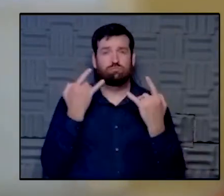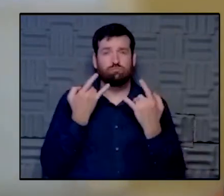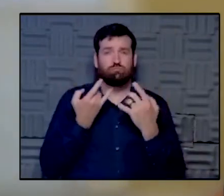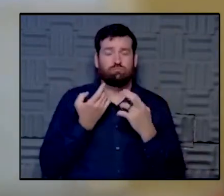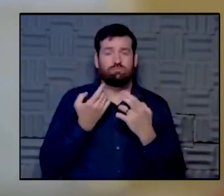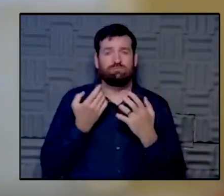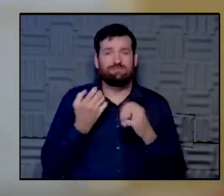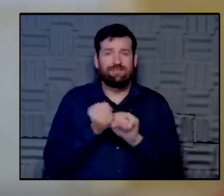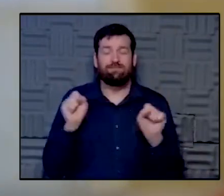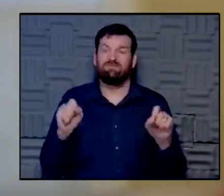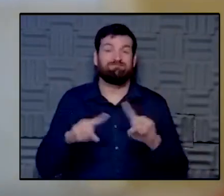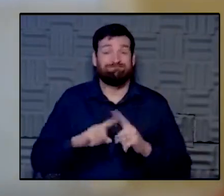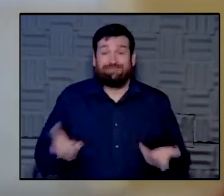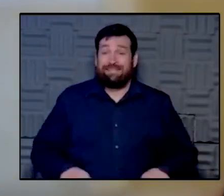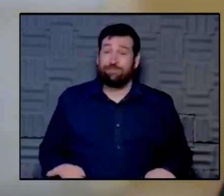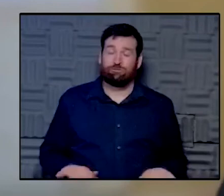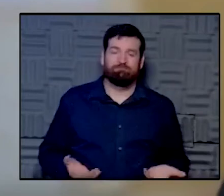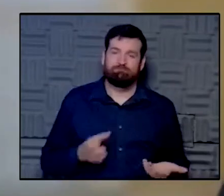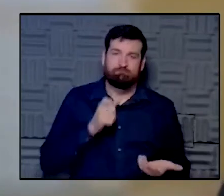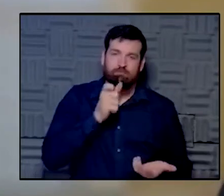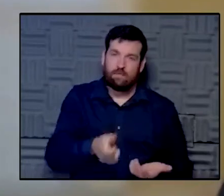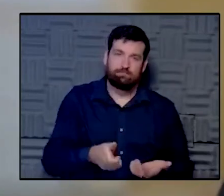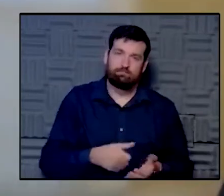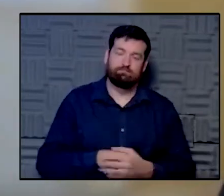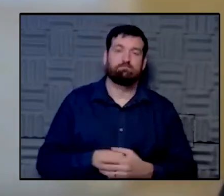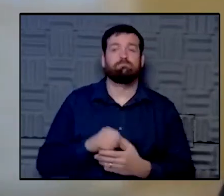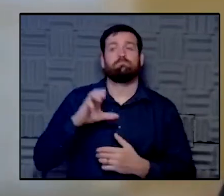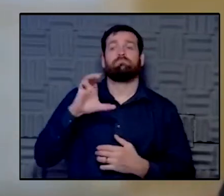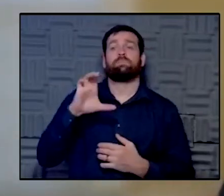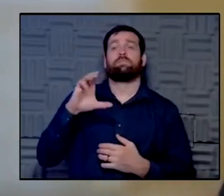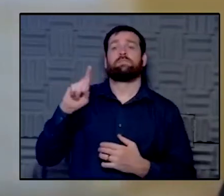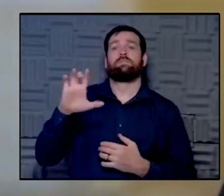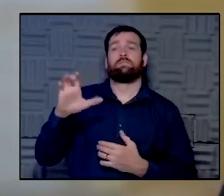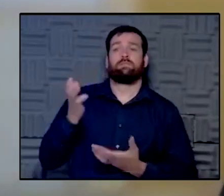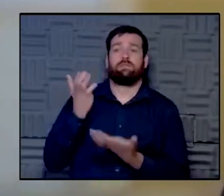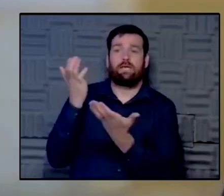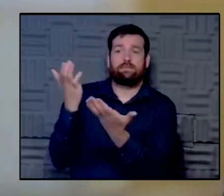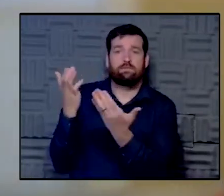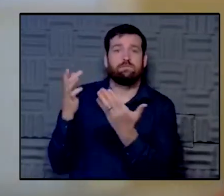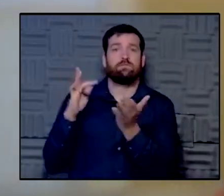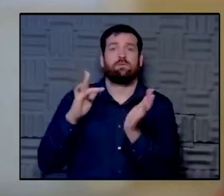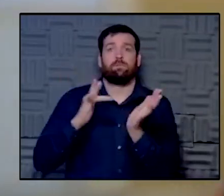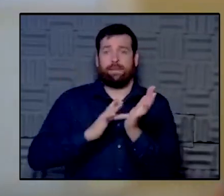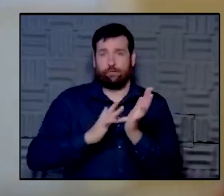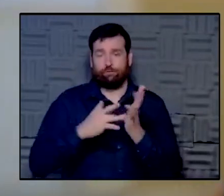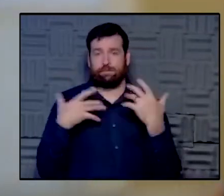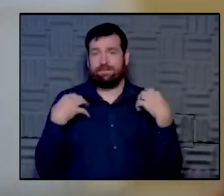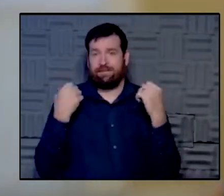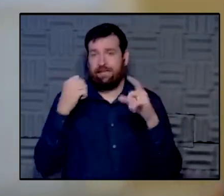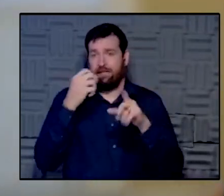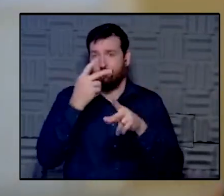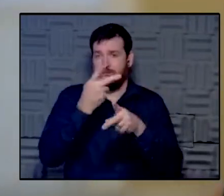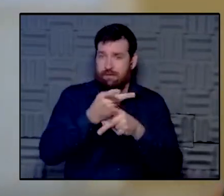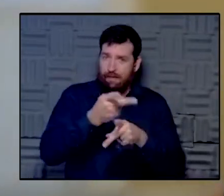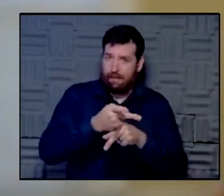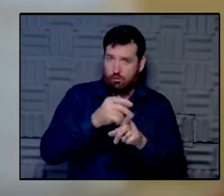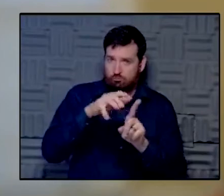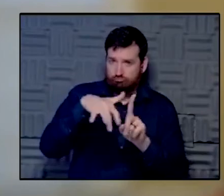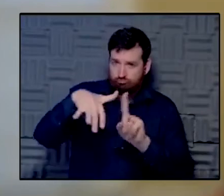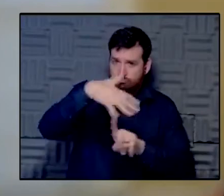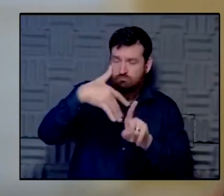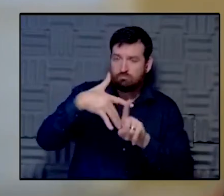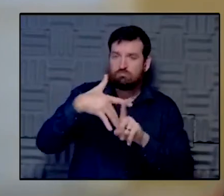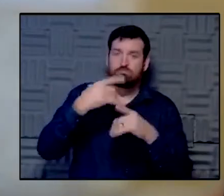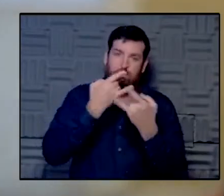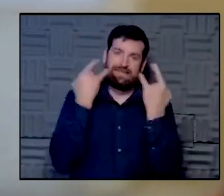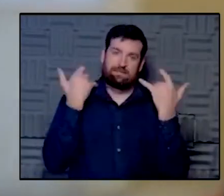not doing that at the Blood Center. Part of the CDC guidance right now is that medical healthcare situations continue masking. So